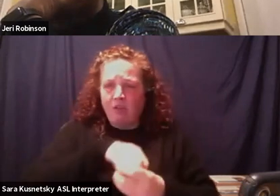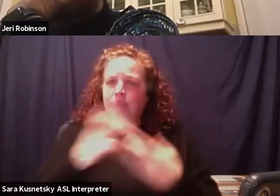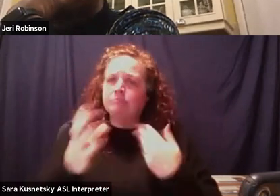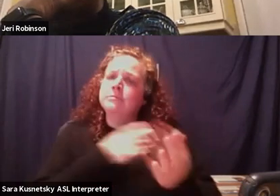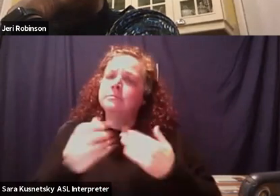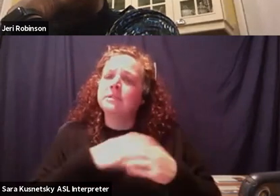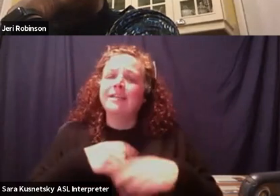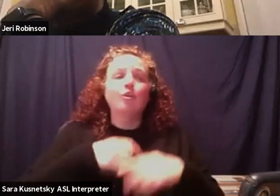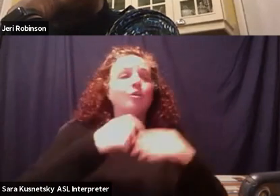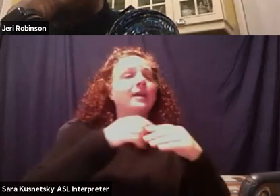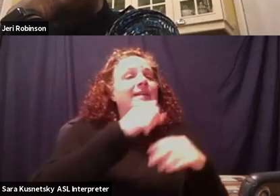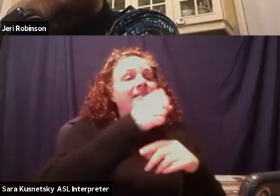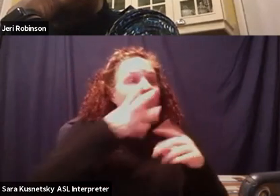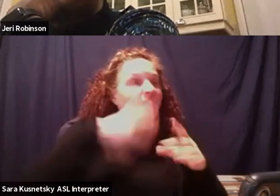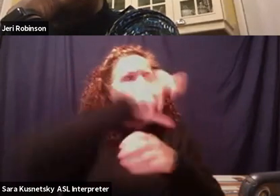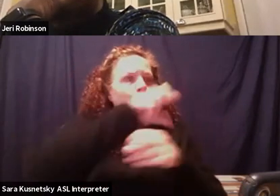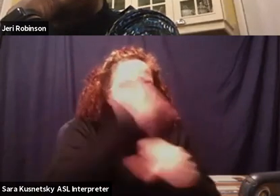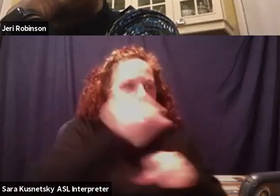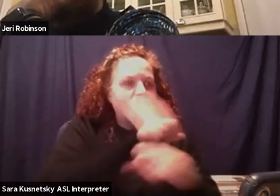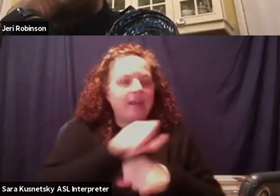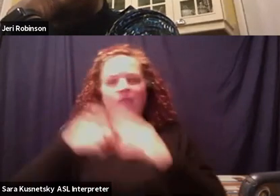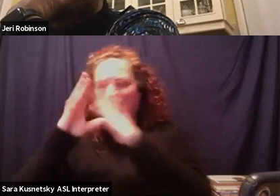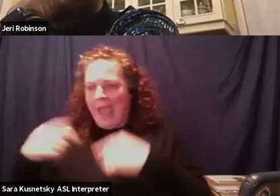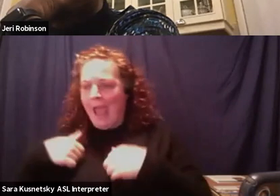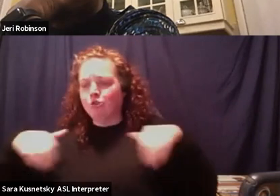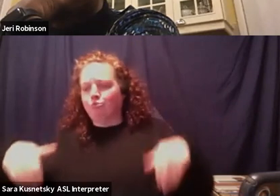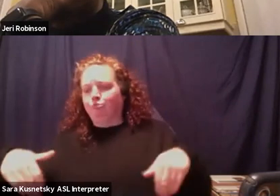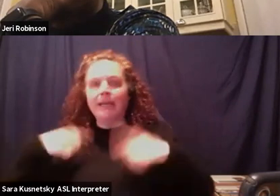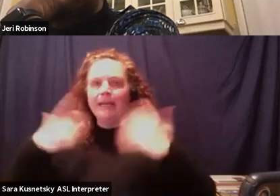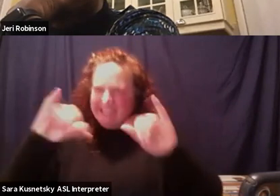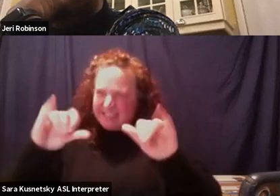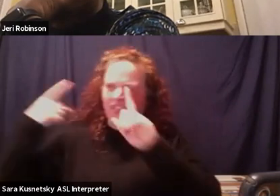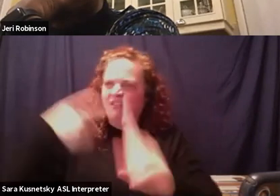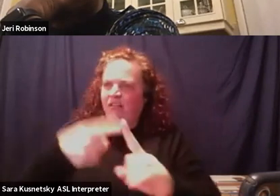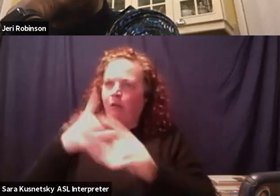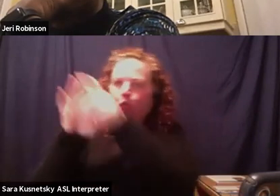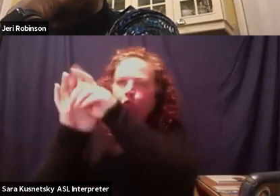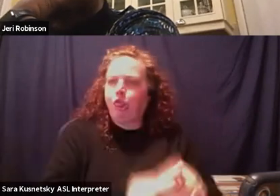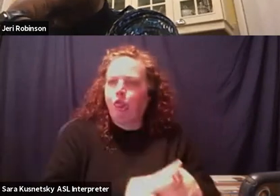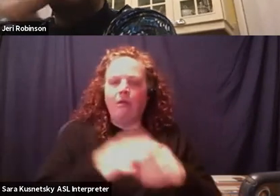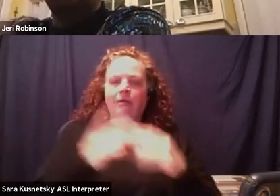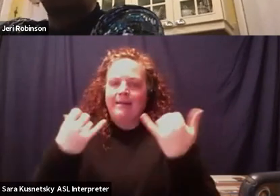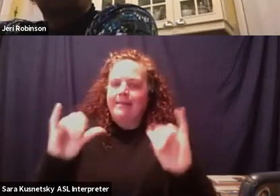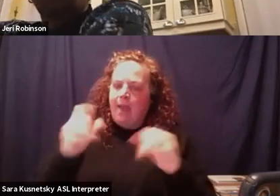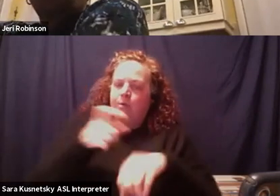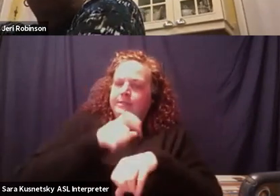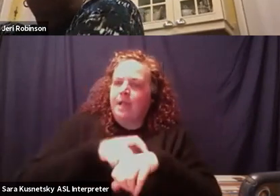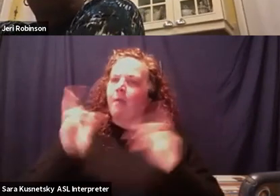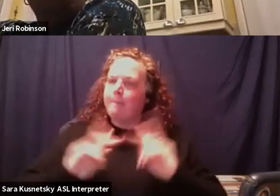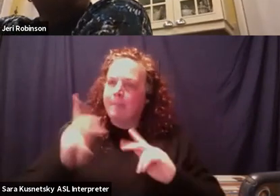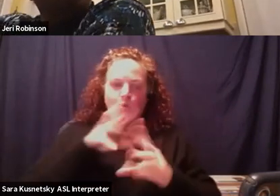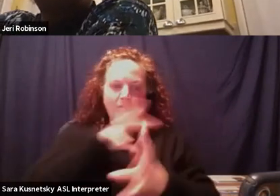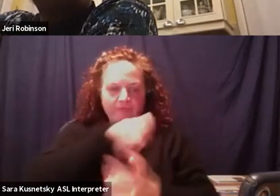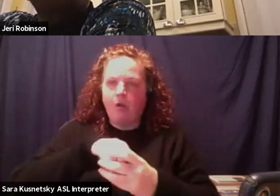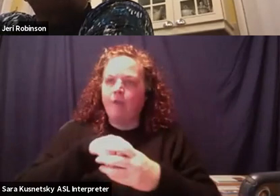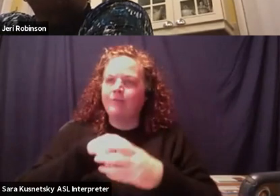on the plantation, it's still the plantation. It's time for all of the people in Boston to have their voices and votes counted. Elect, not appoint,